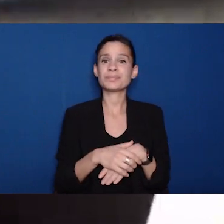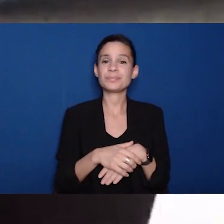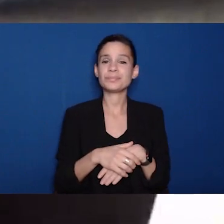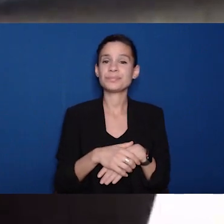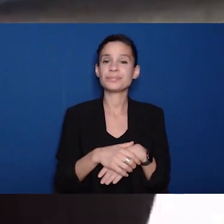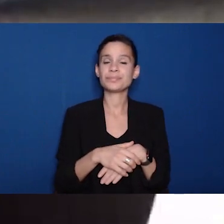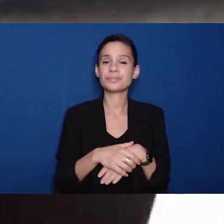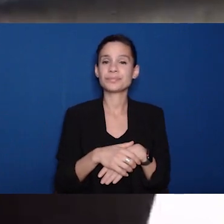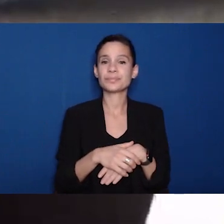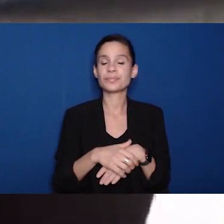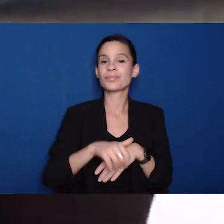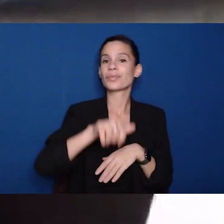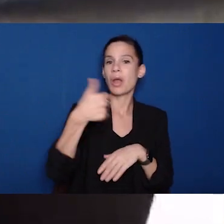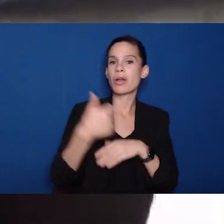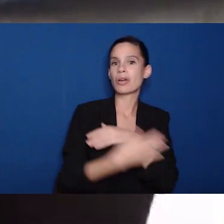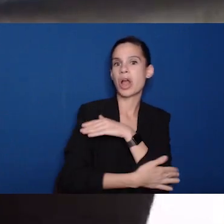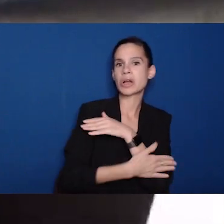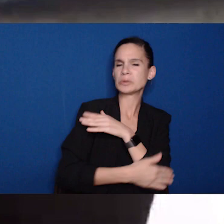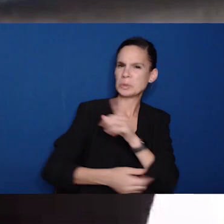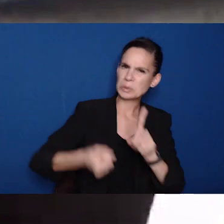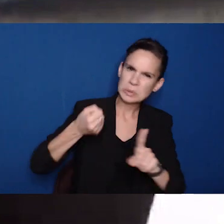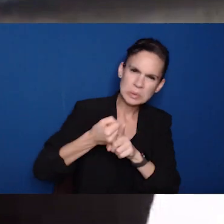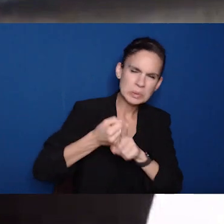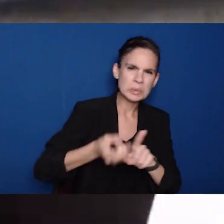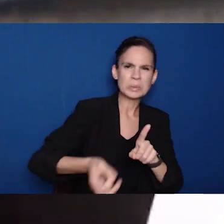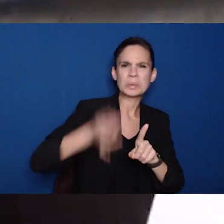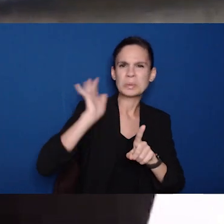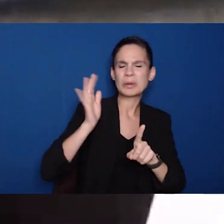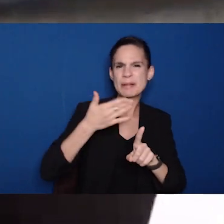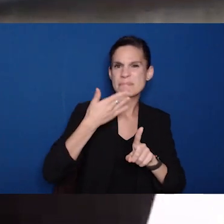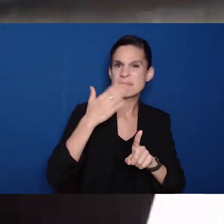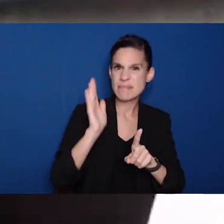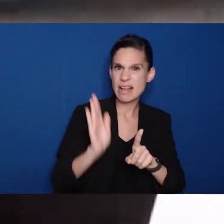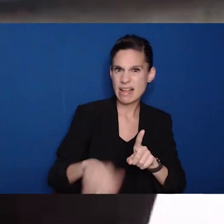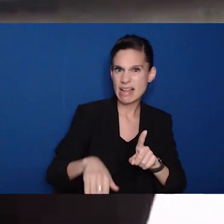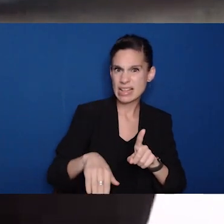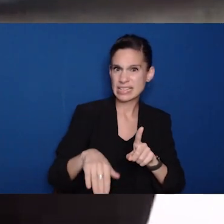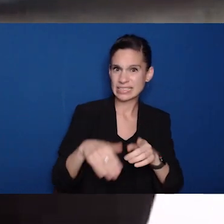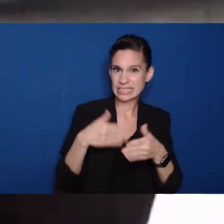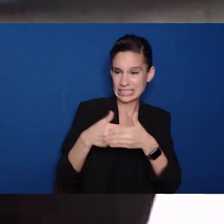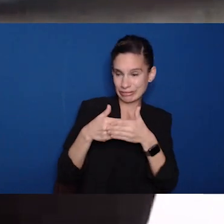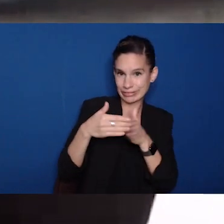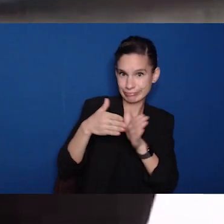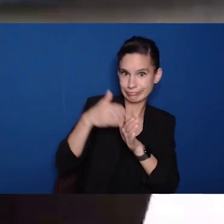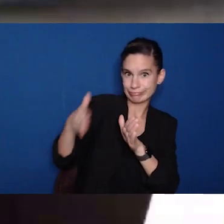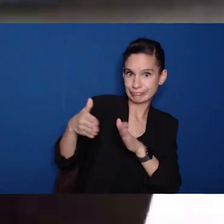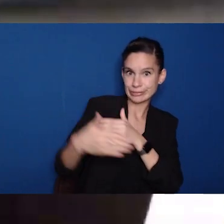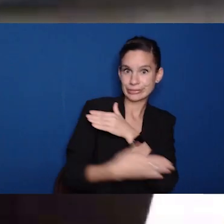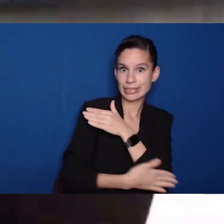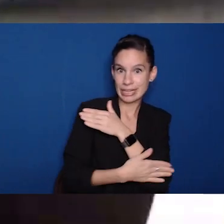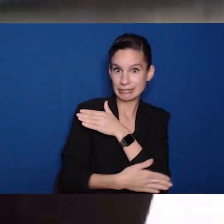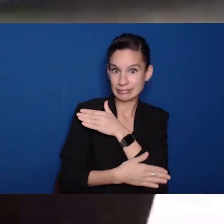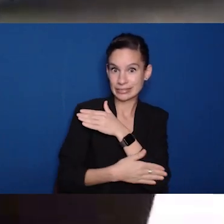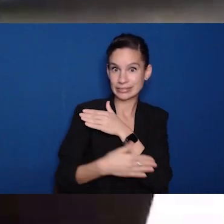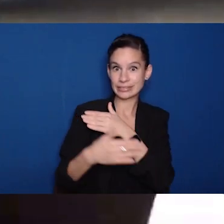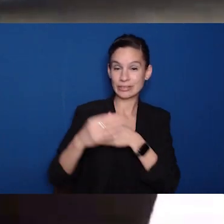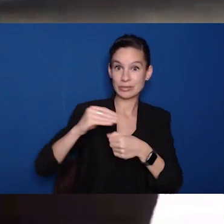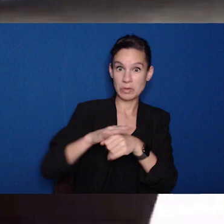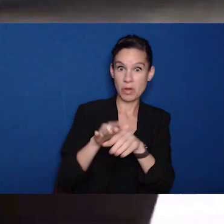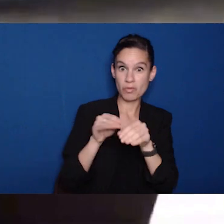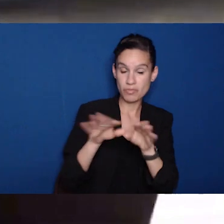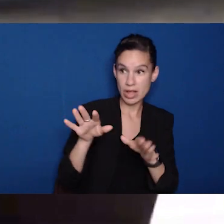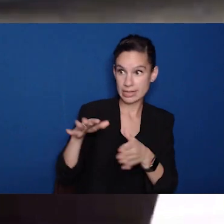the first hit and hard hit. Then we realized, no, this is actually very, very and too close to home. So by the time it hit